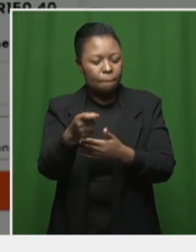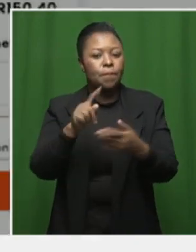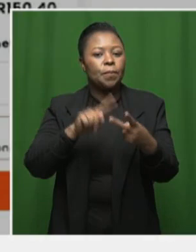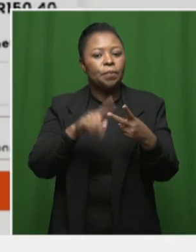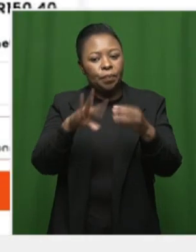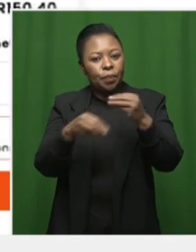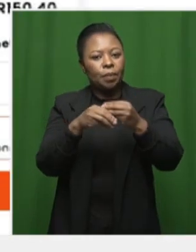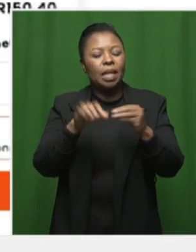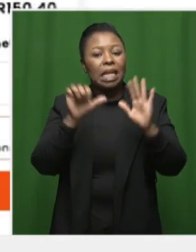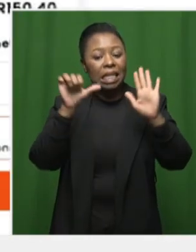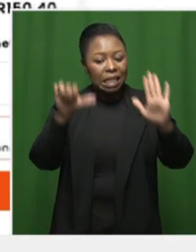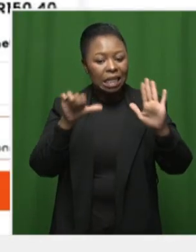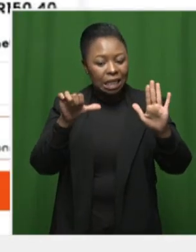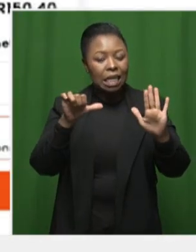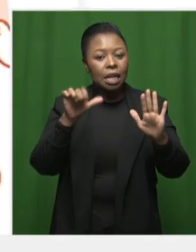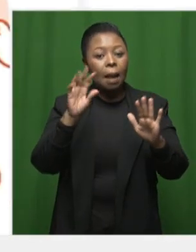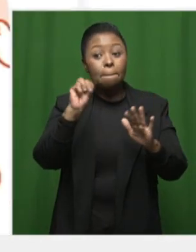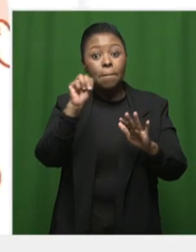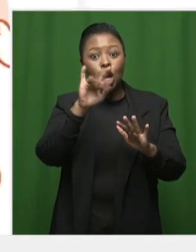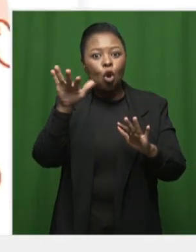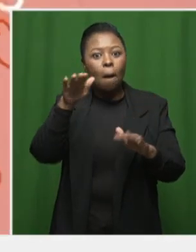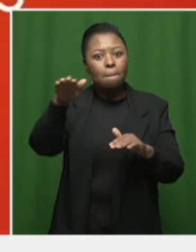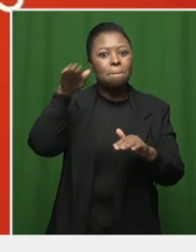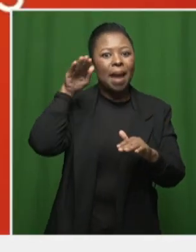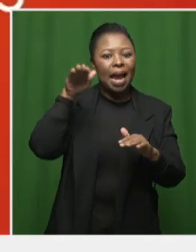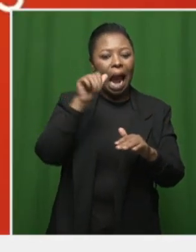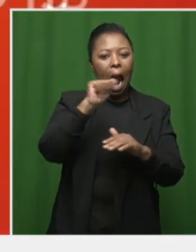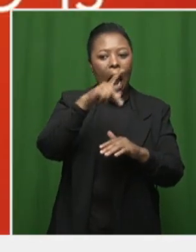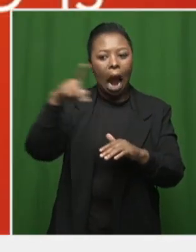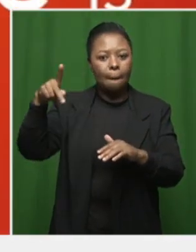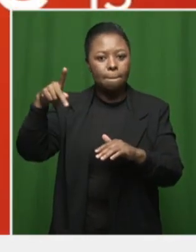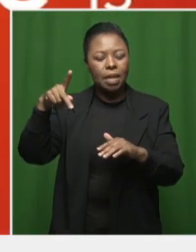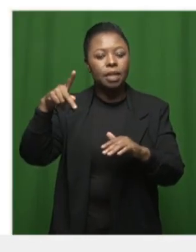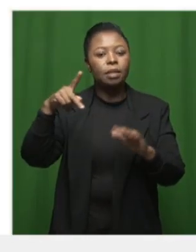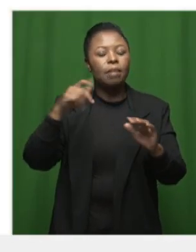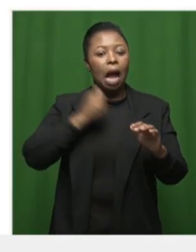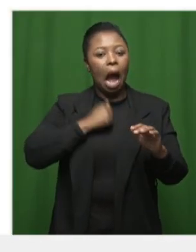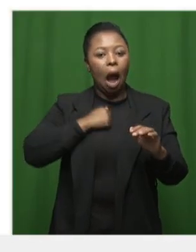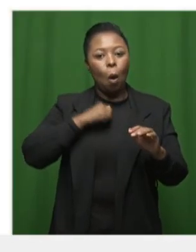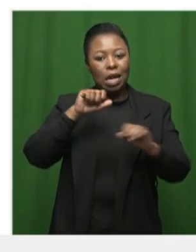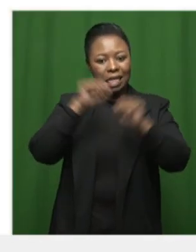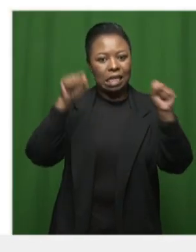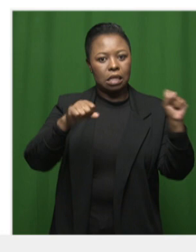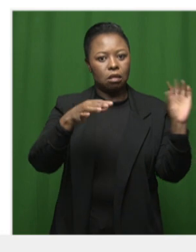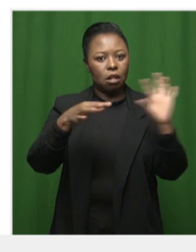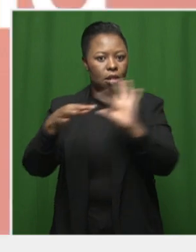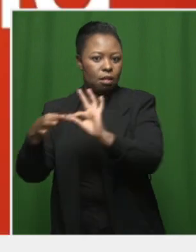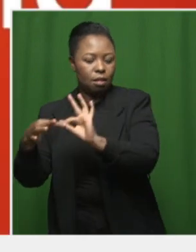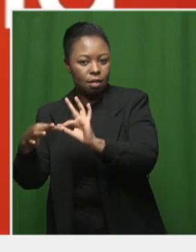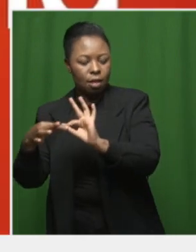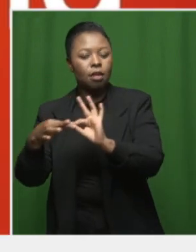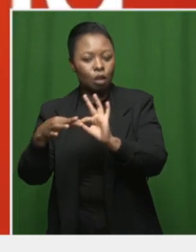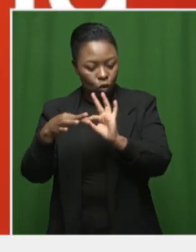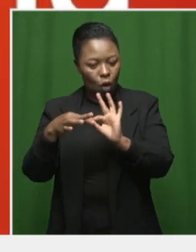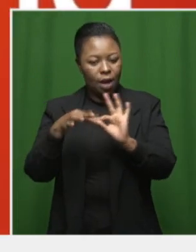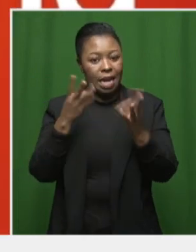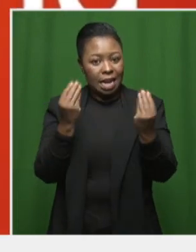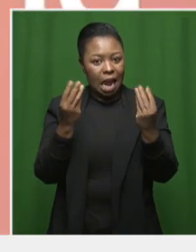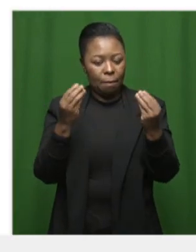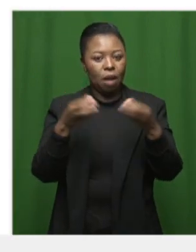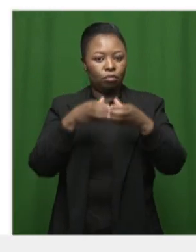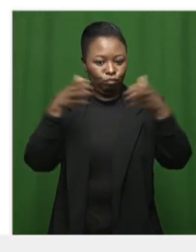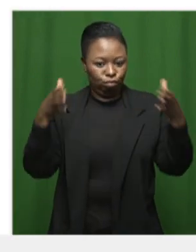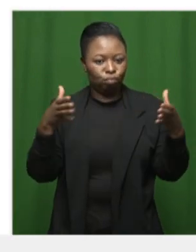16 million banking apps are connected to our system. So these numbers speak volume for the trust that we've gained in the